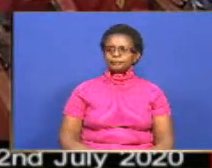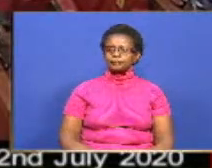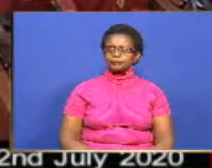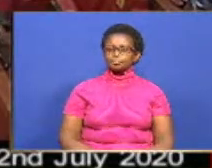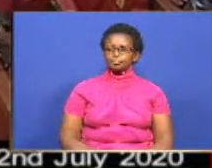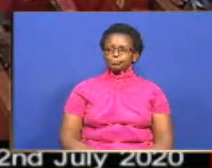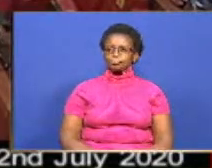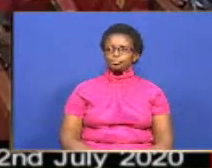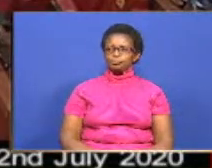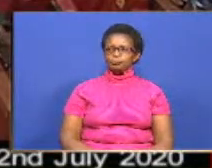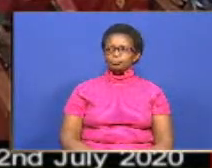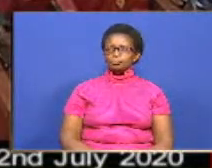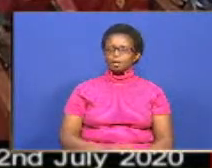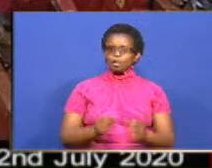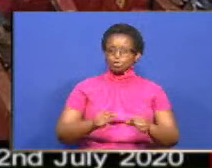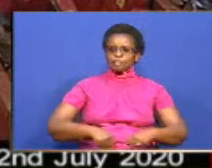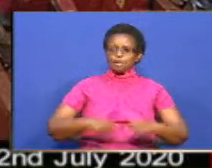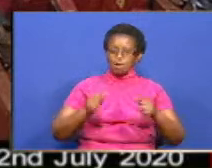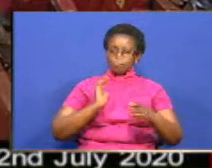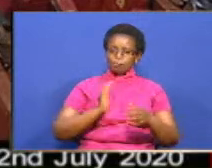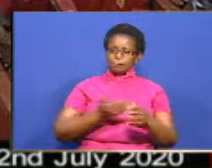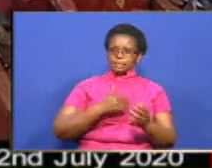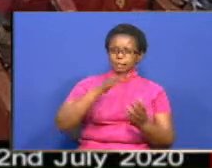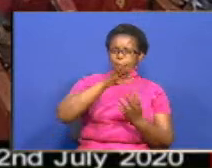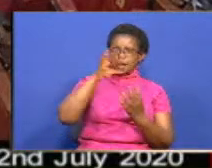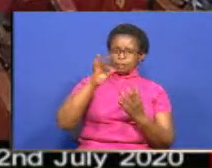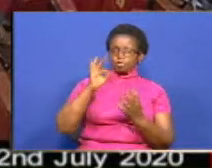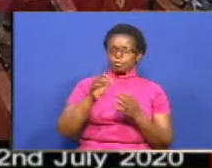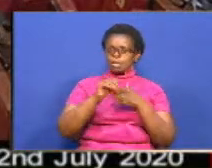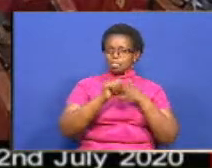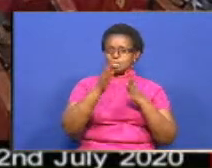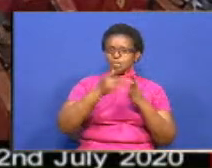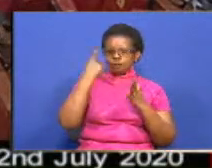The chairperson, Committee on Selection, Leader Majority.